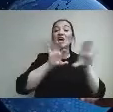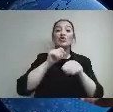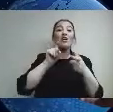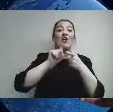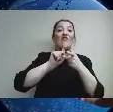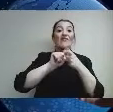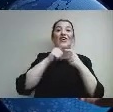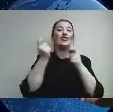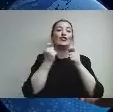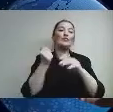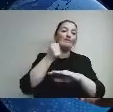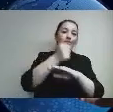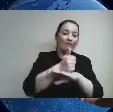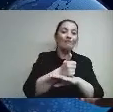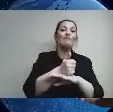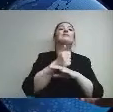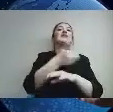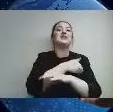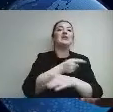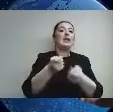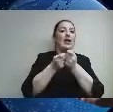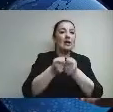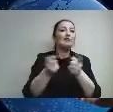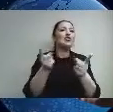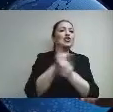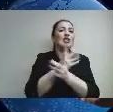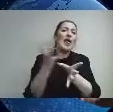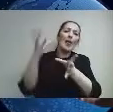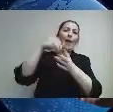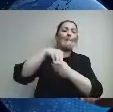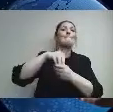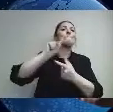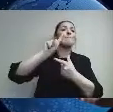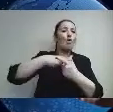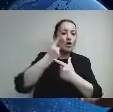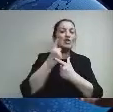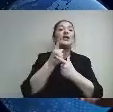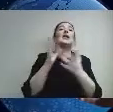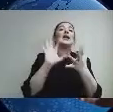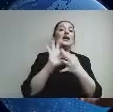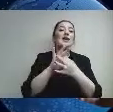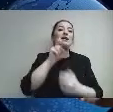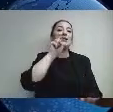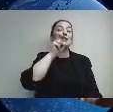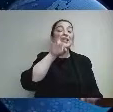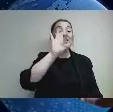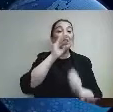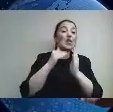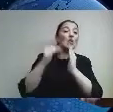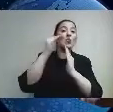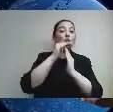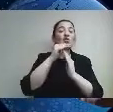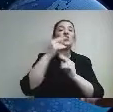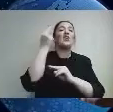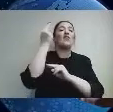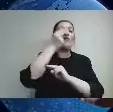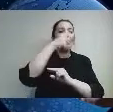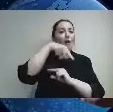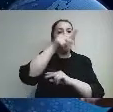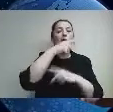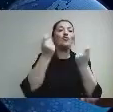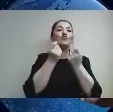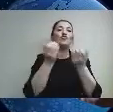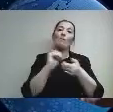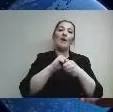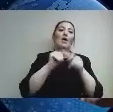individuals, collaborating with over 80 companies. So, dear Estra, as a